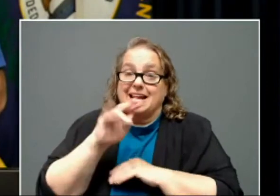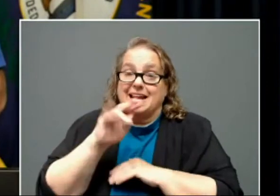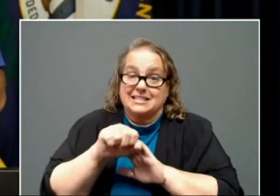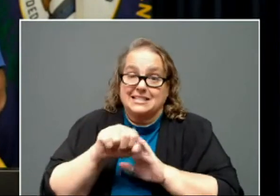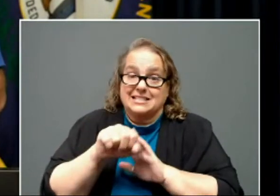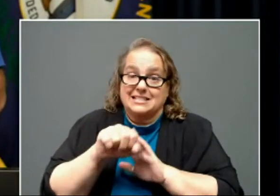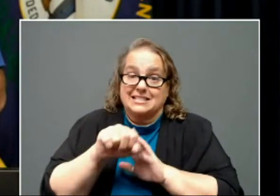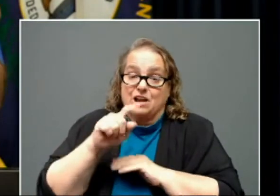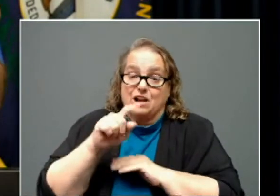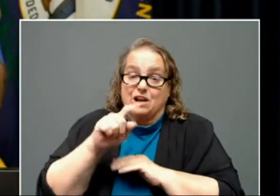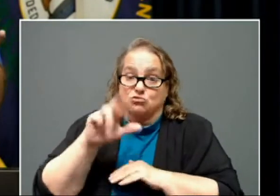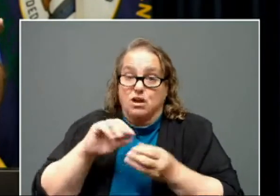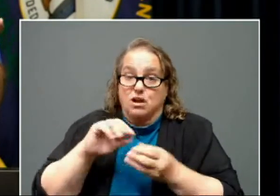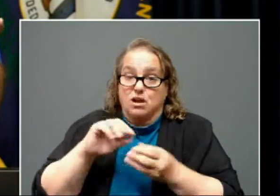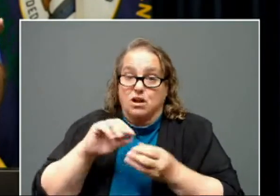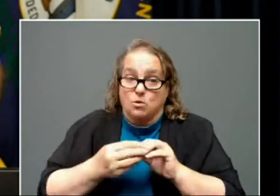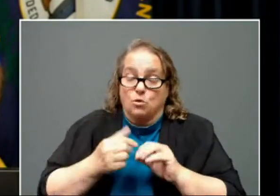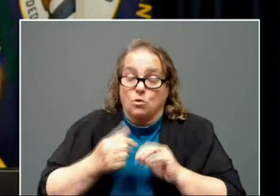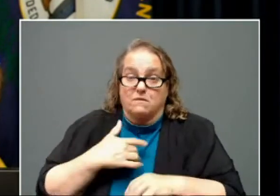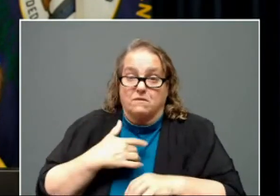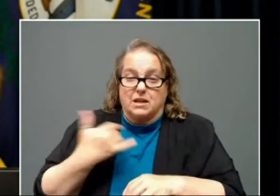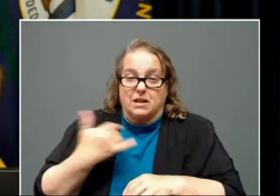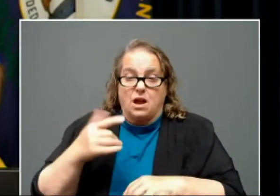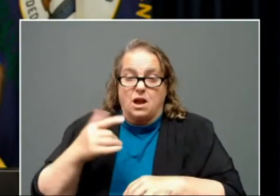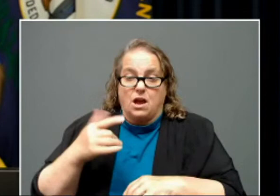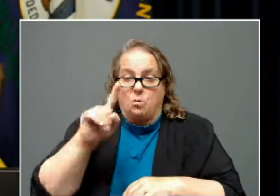we're really at about